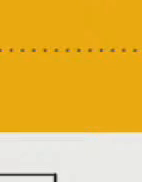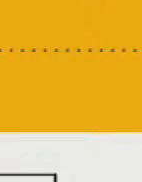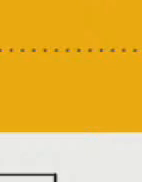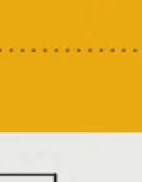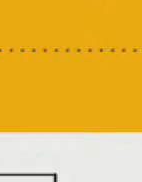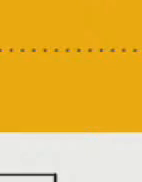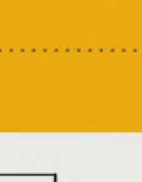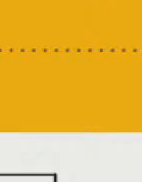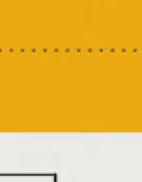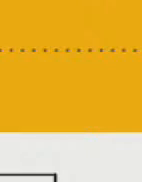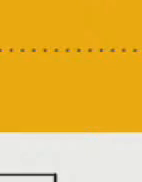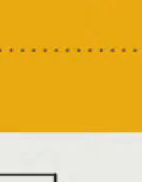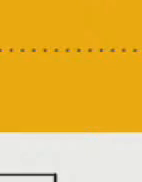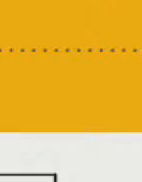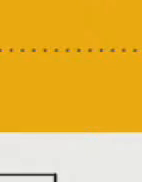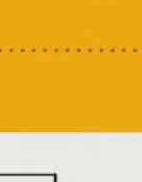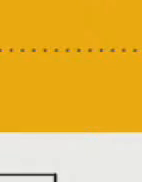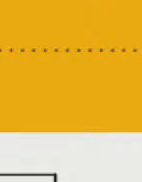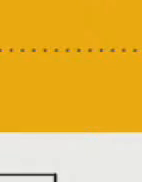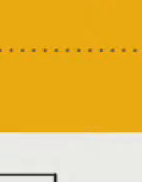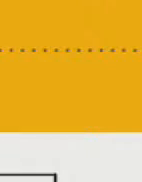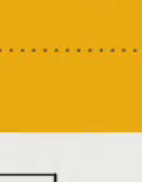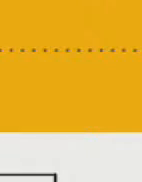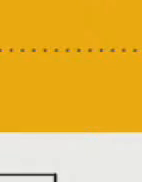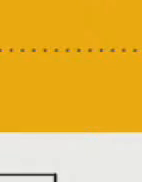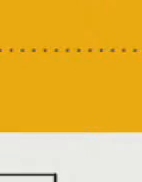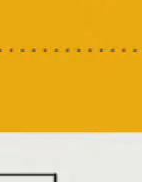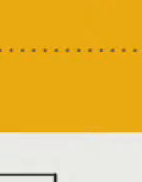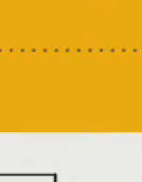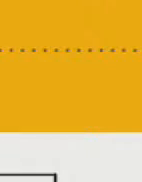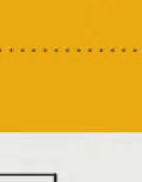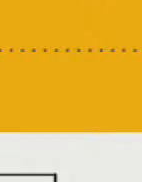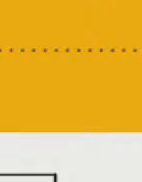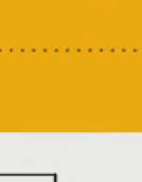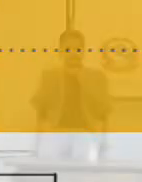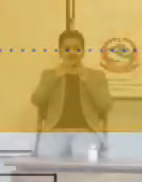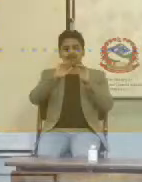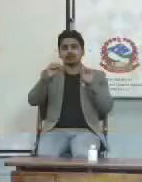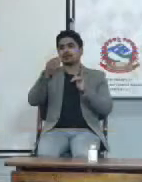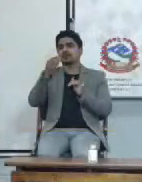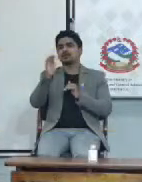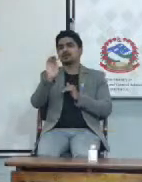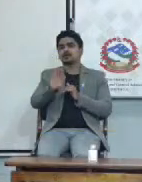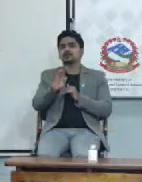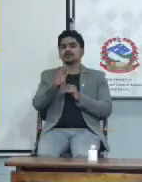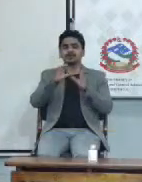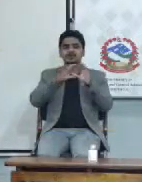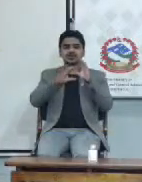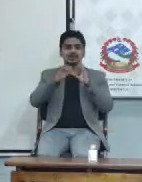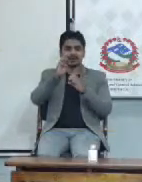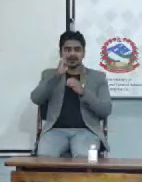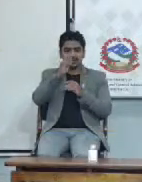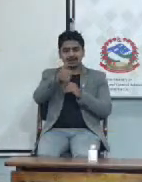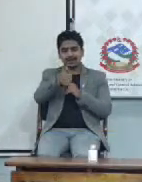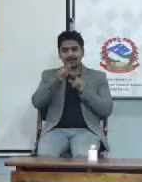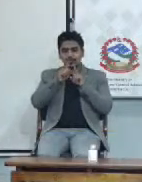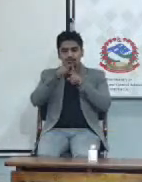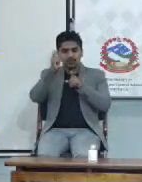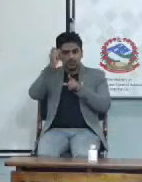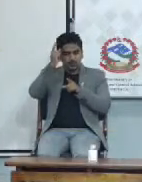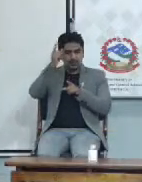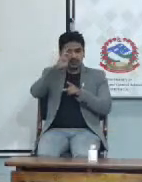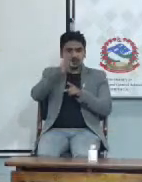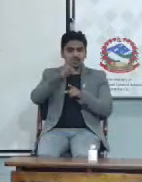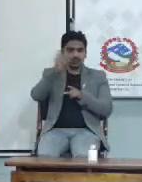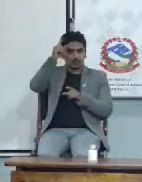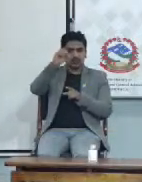capacity. So in the communication, if you are not able to understand, then the ultimate objective will